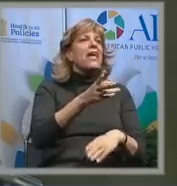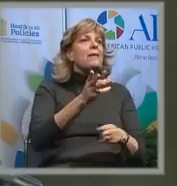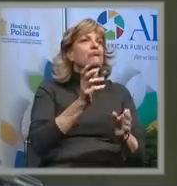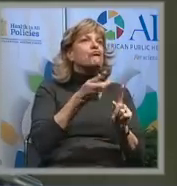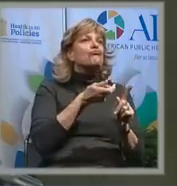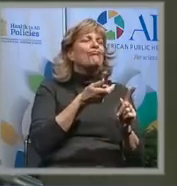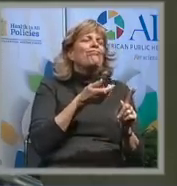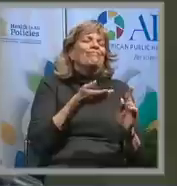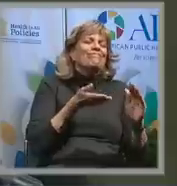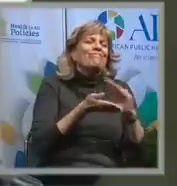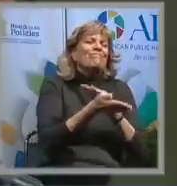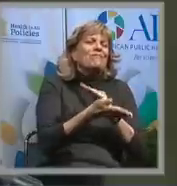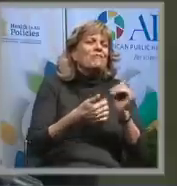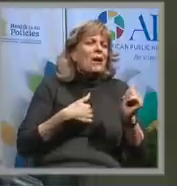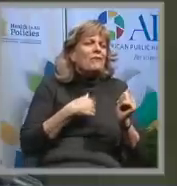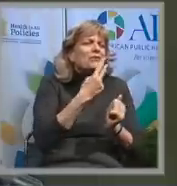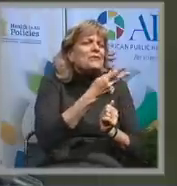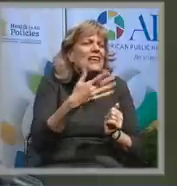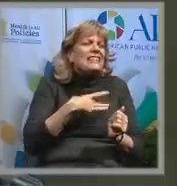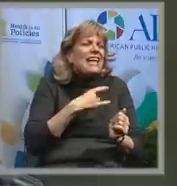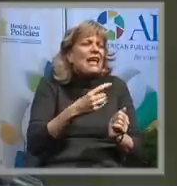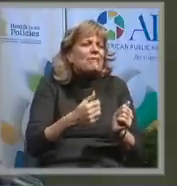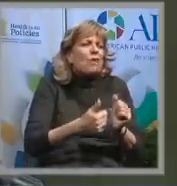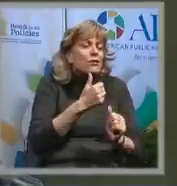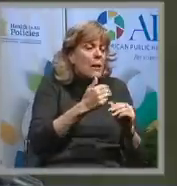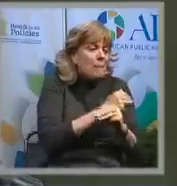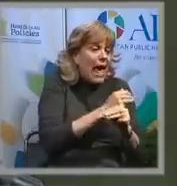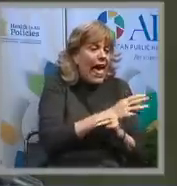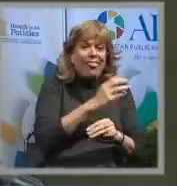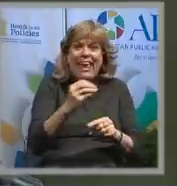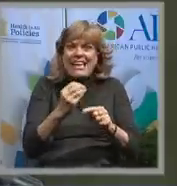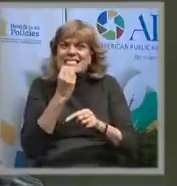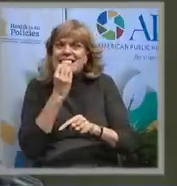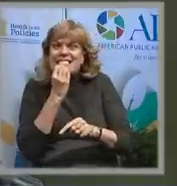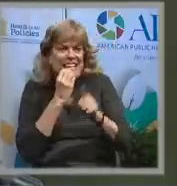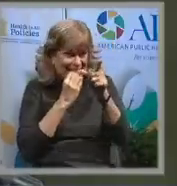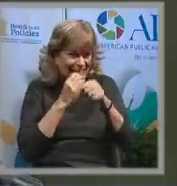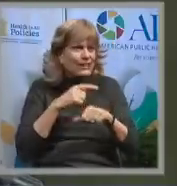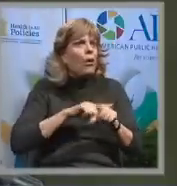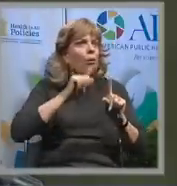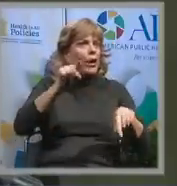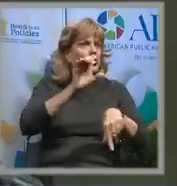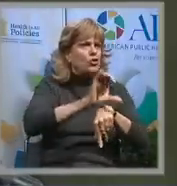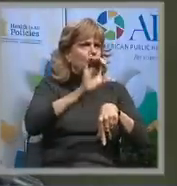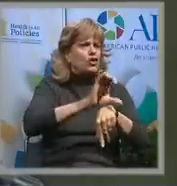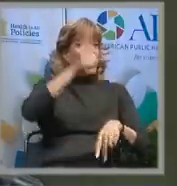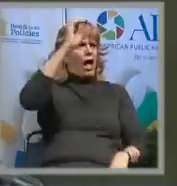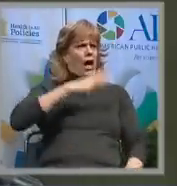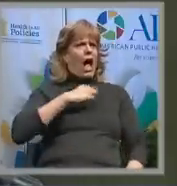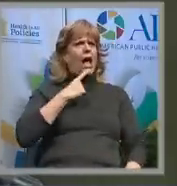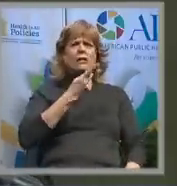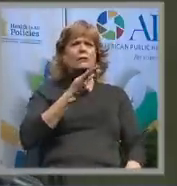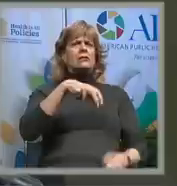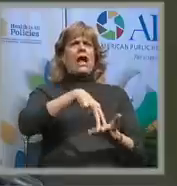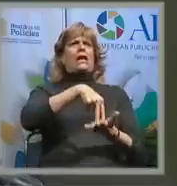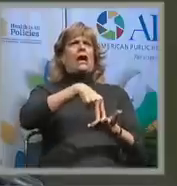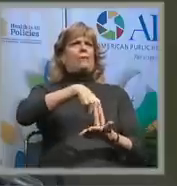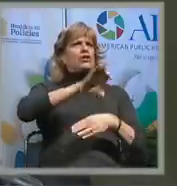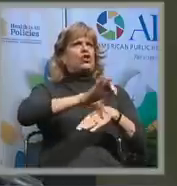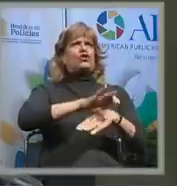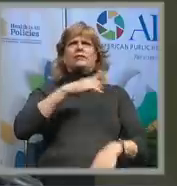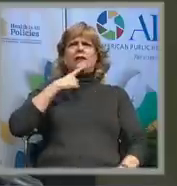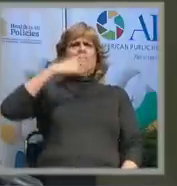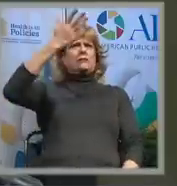right? And I'm eating these M&Ms, the good kind with the peanuts, and I'm doing math. And all of a sudden, the guy says,